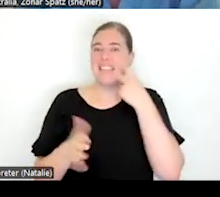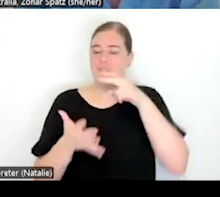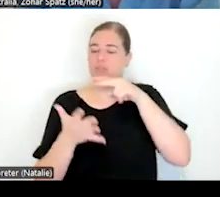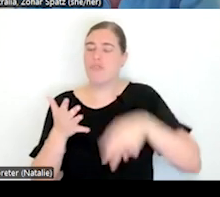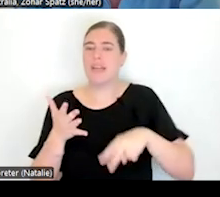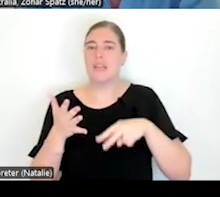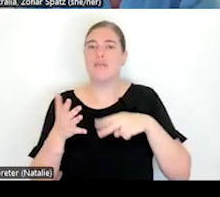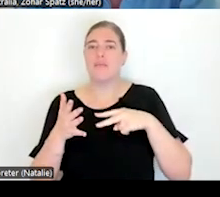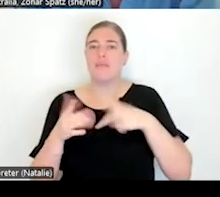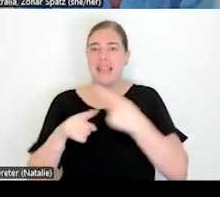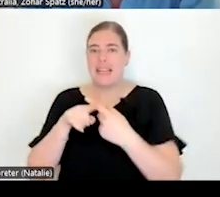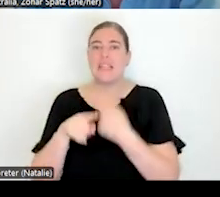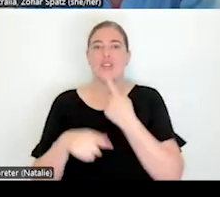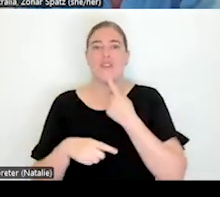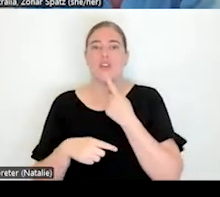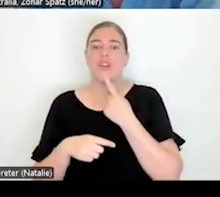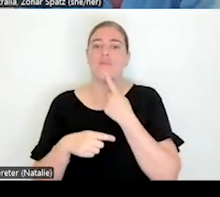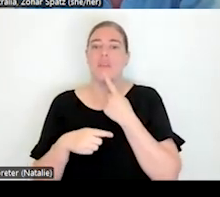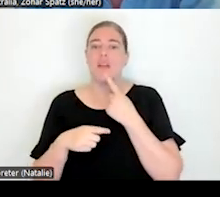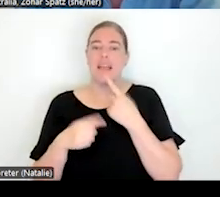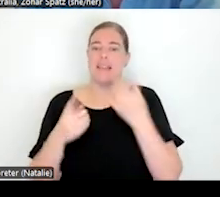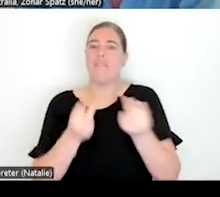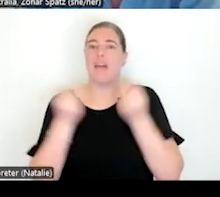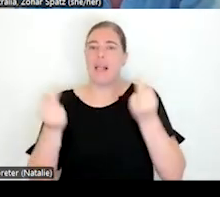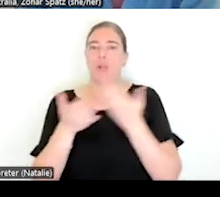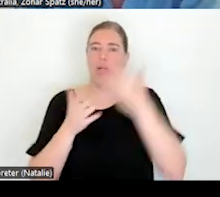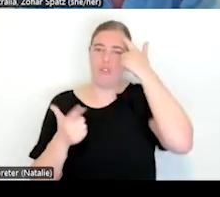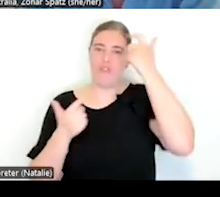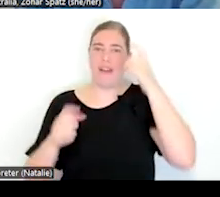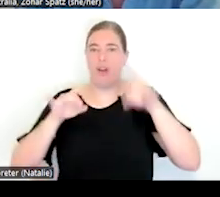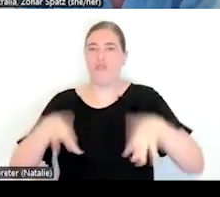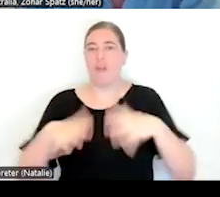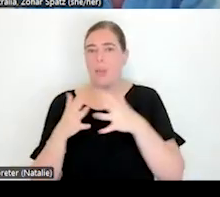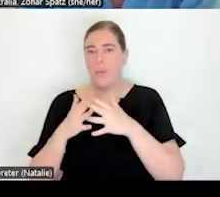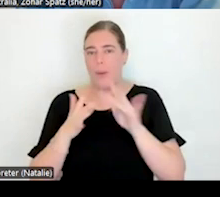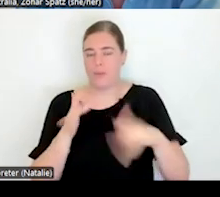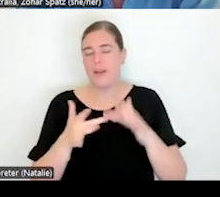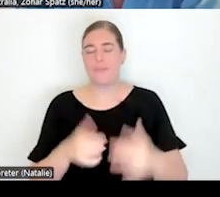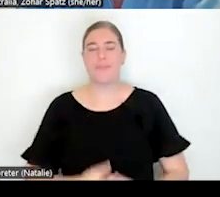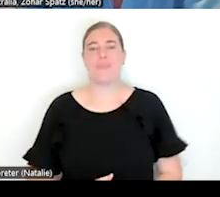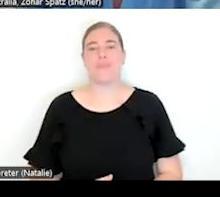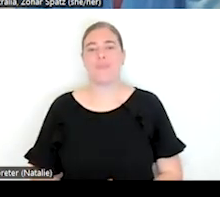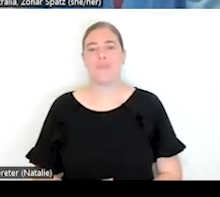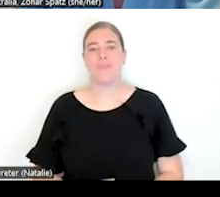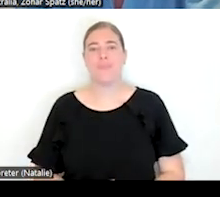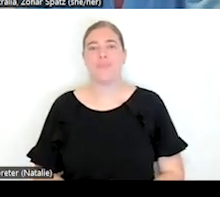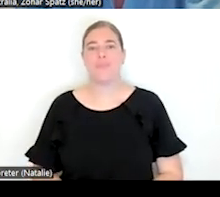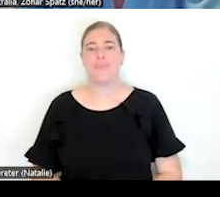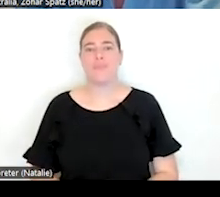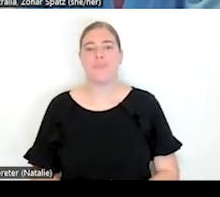and deliverables for both tenders are available on the Creative Australia website. So